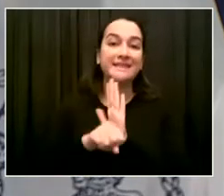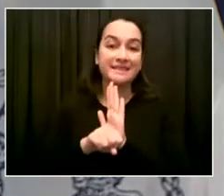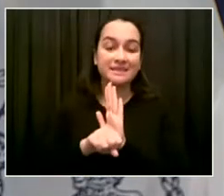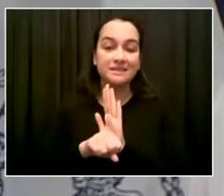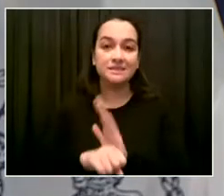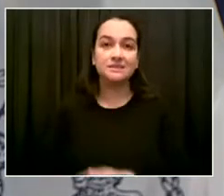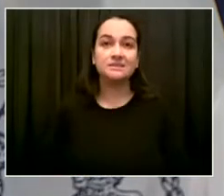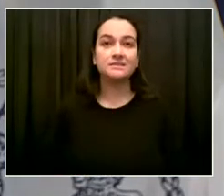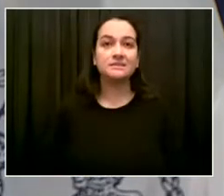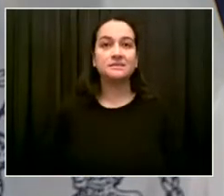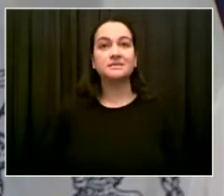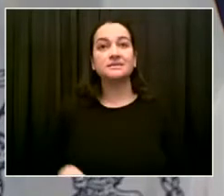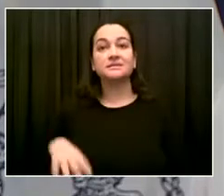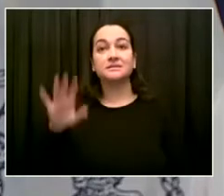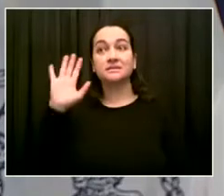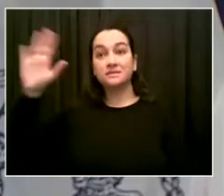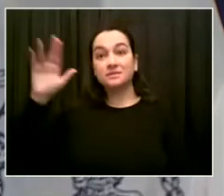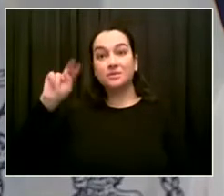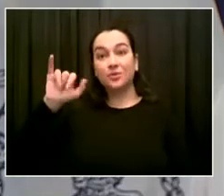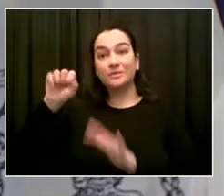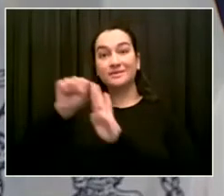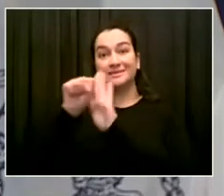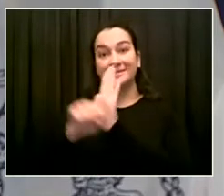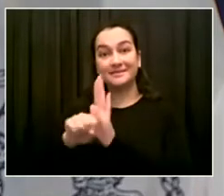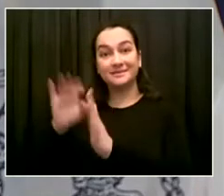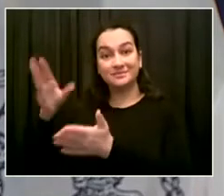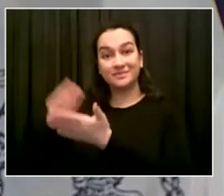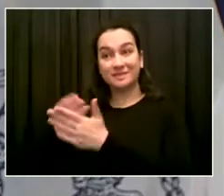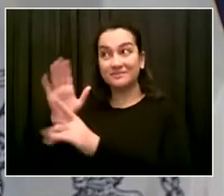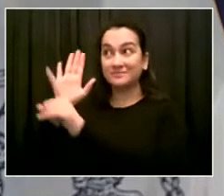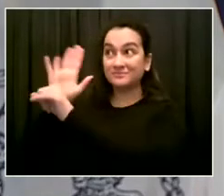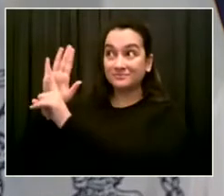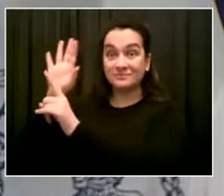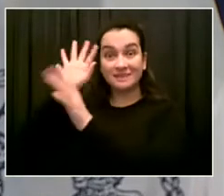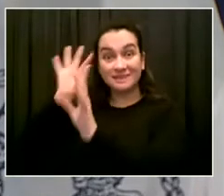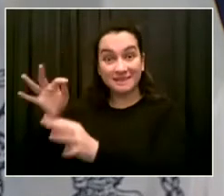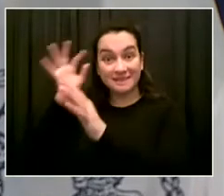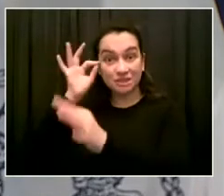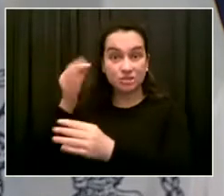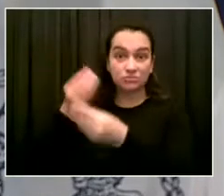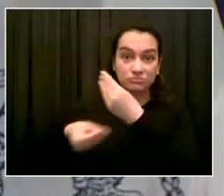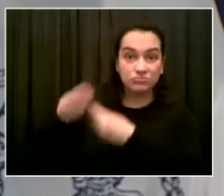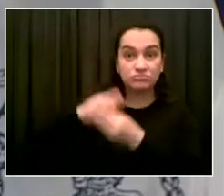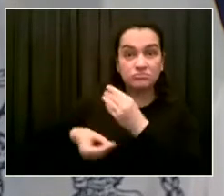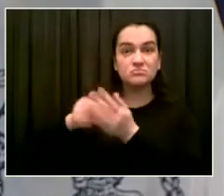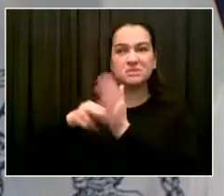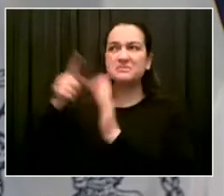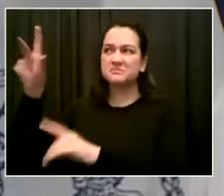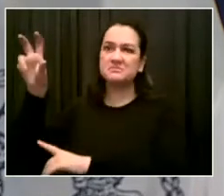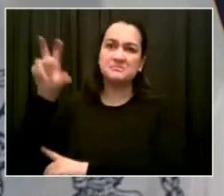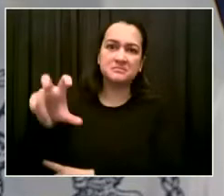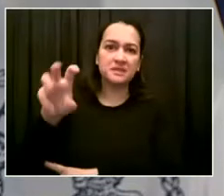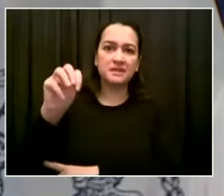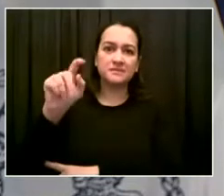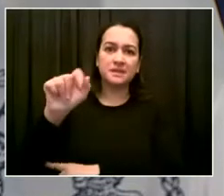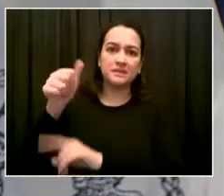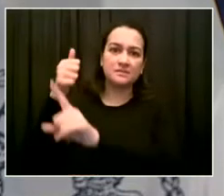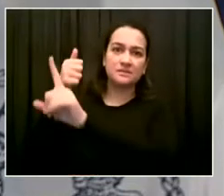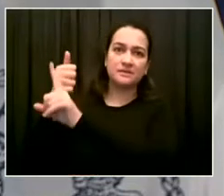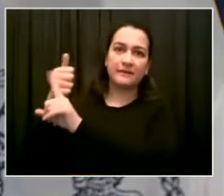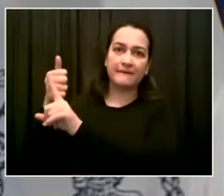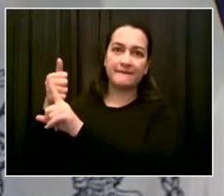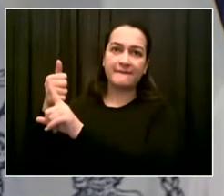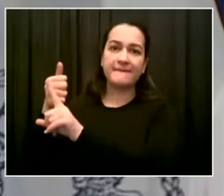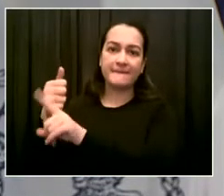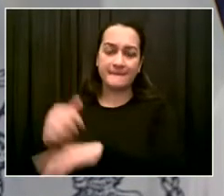actually invest in it, not take away money from it as they have sometimes in the past. So yeah, I will keep doing everything I can